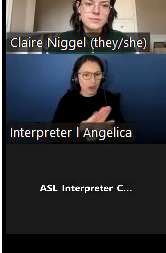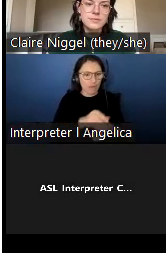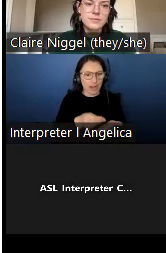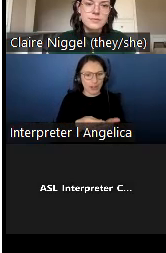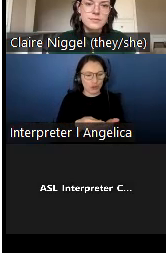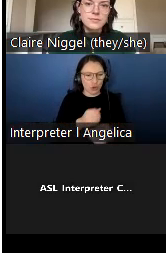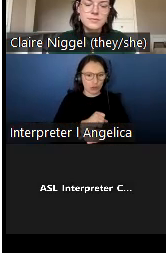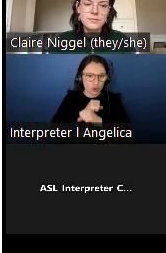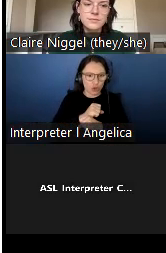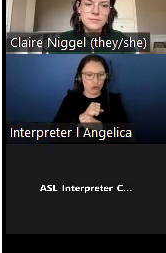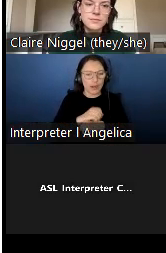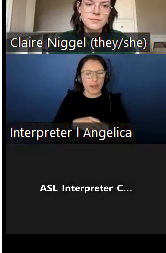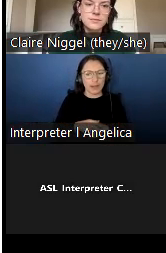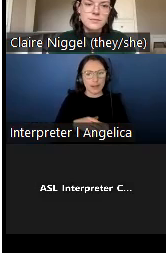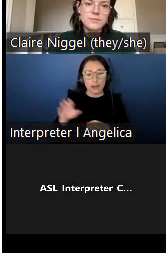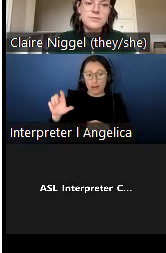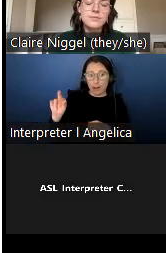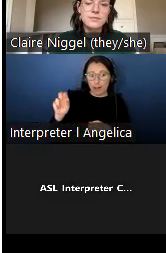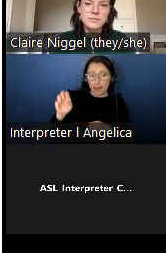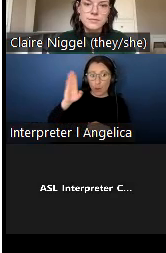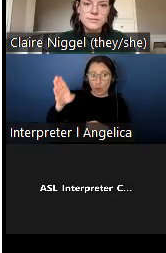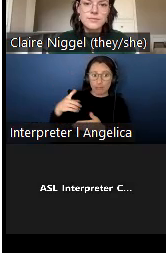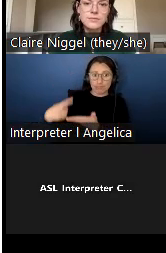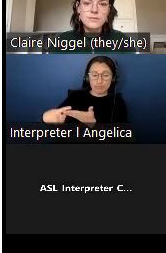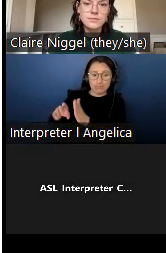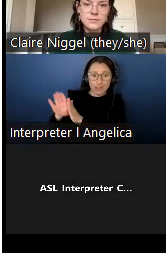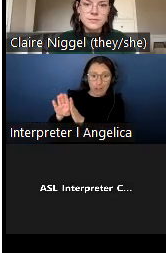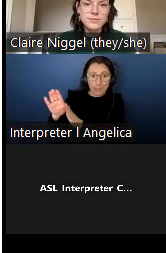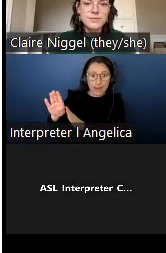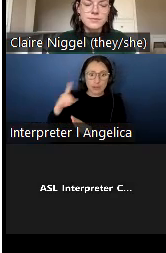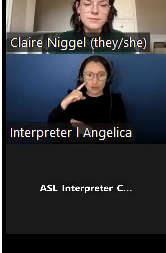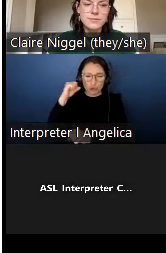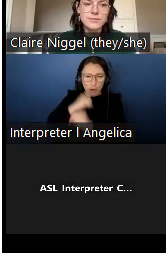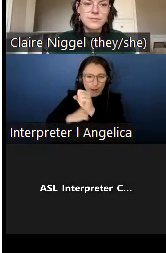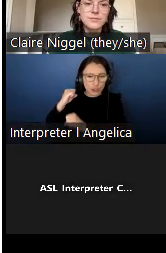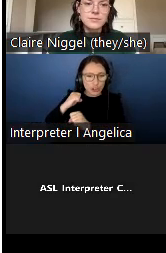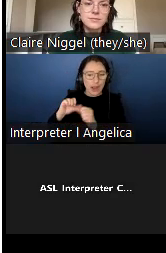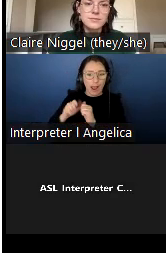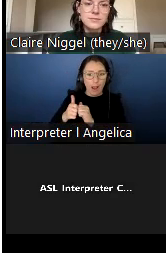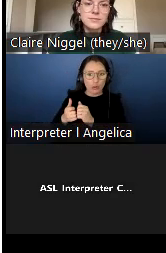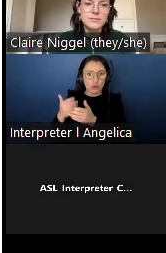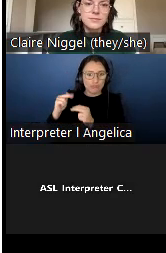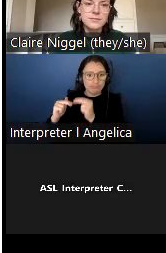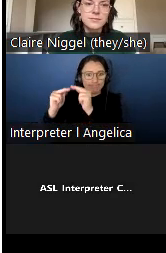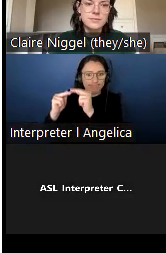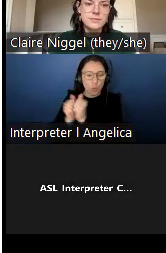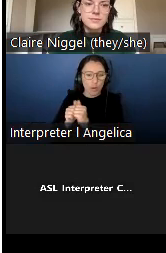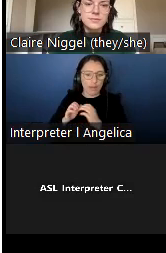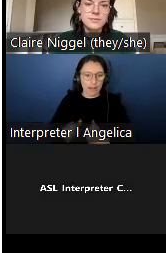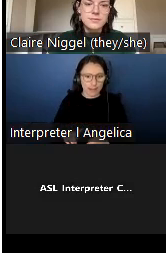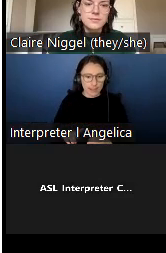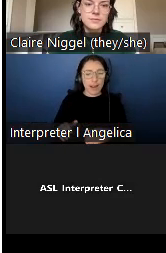Claire's gonna talk about developing strategies for discussing money with clients and developing strategies for cultivating